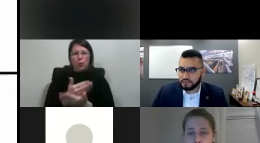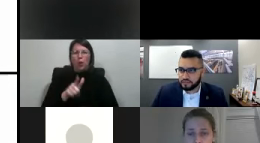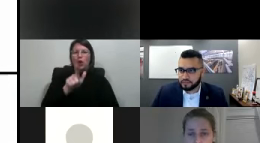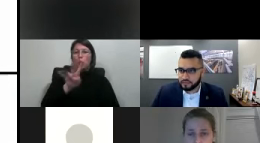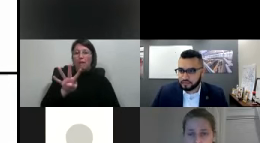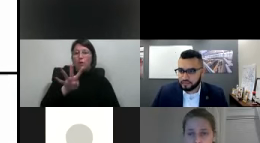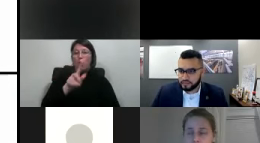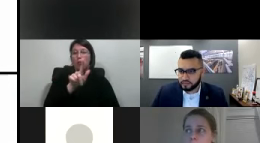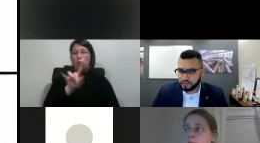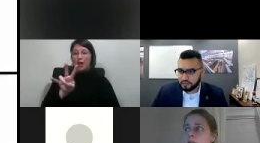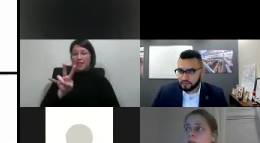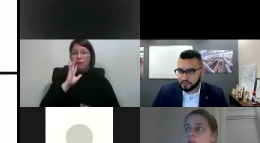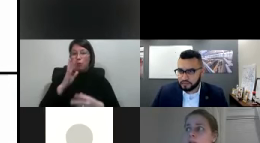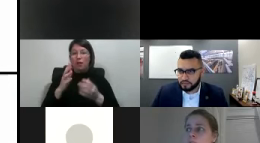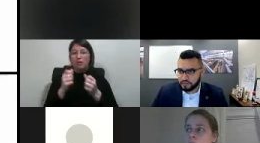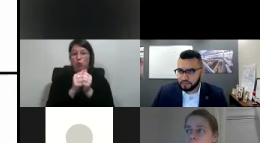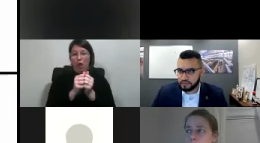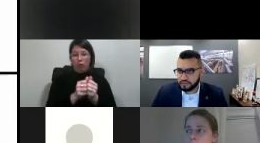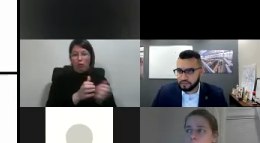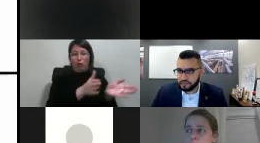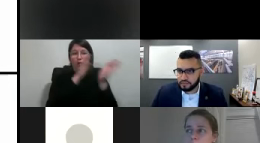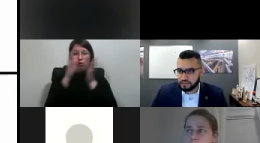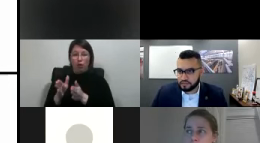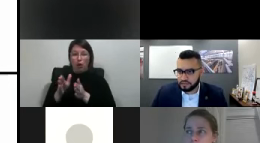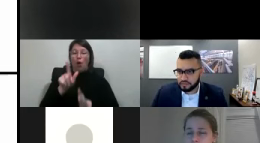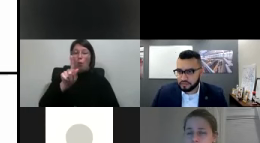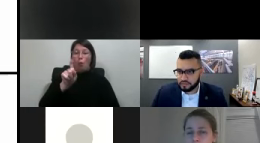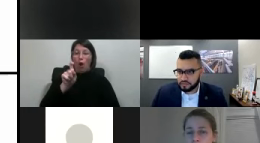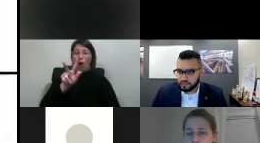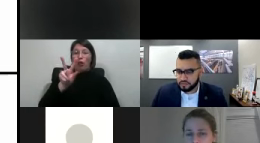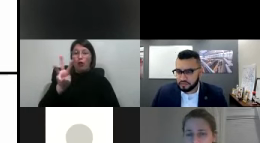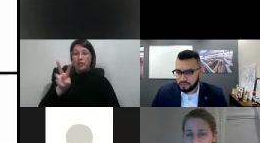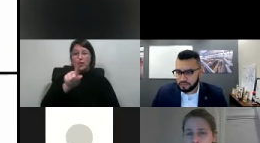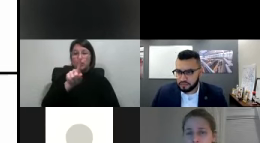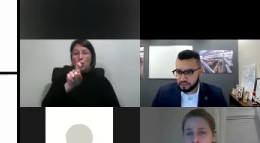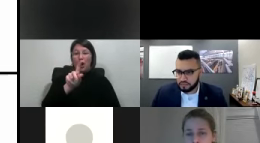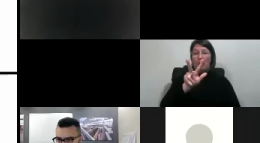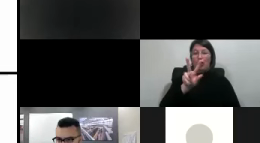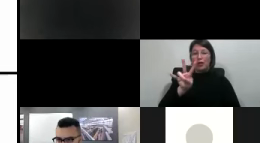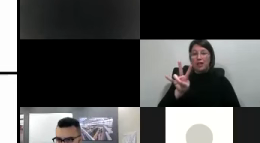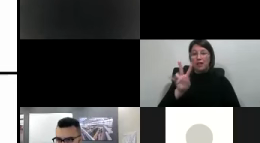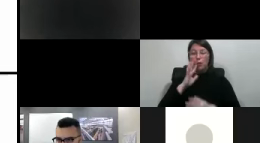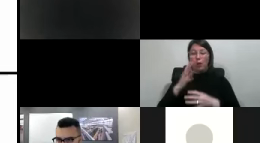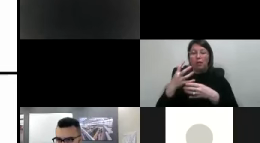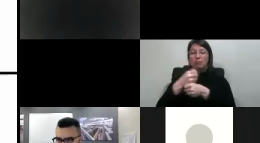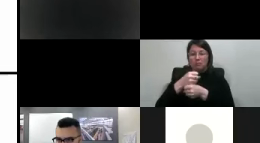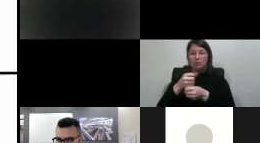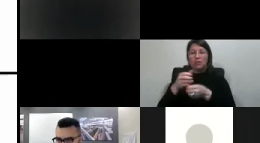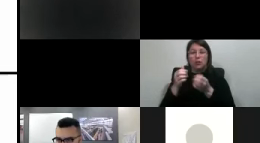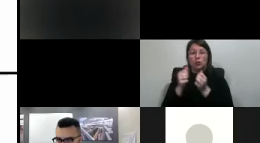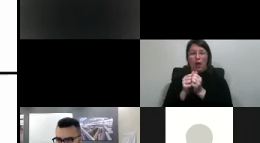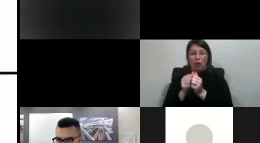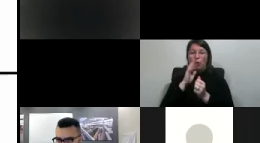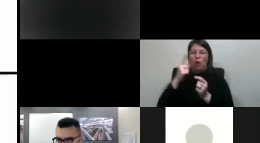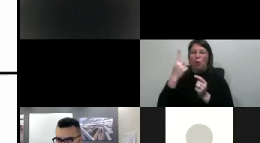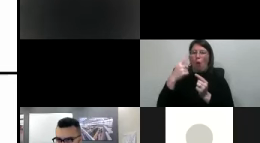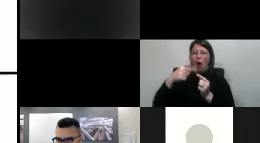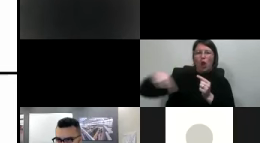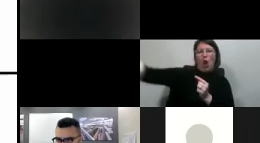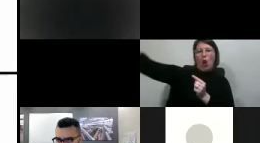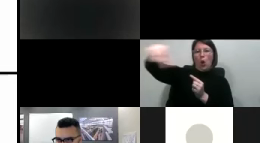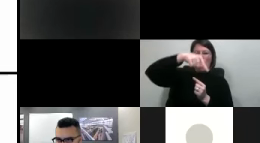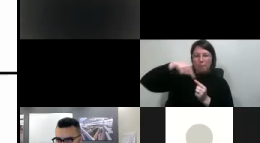will be consolidated. The routes 136 and 137 will be consolidated and running one loop up